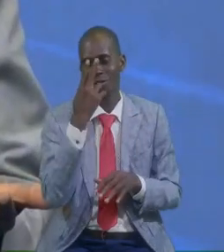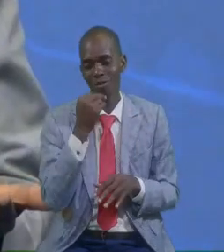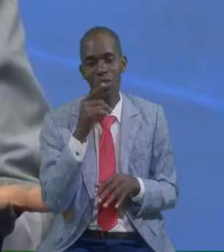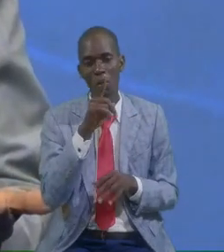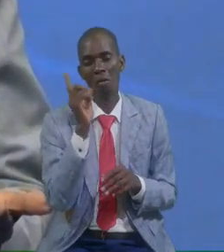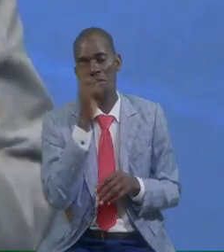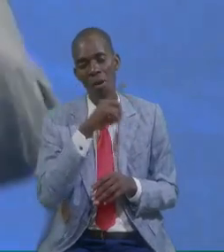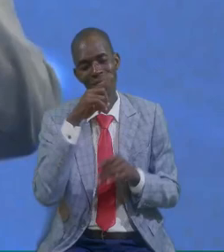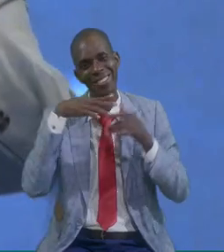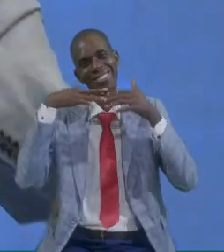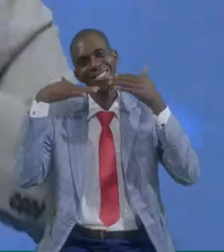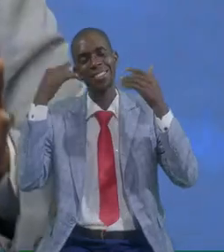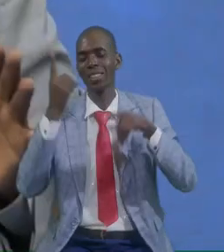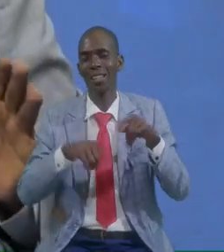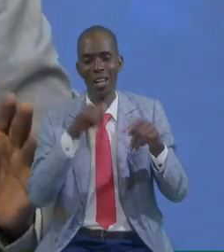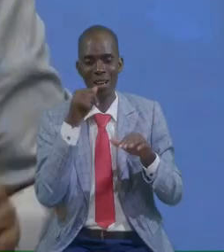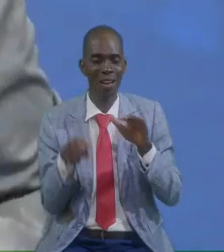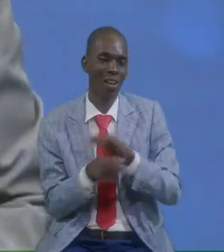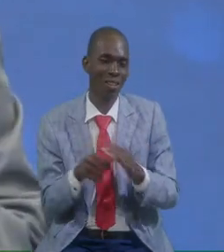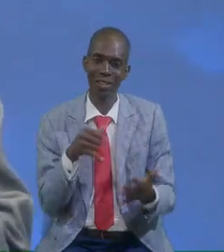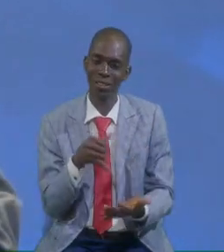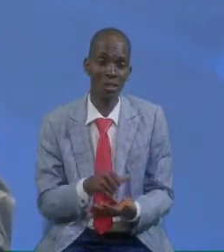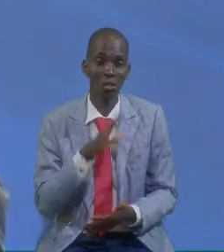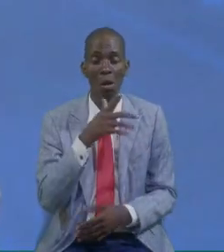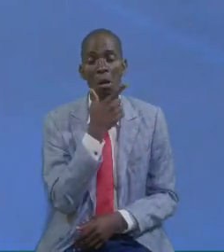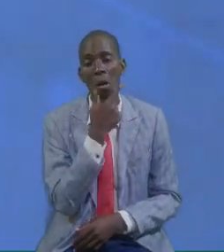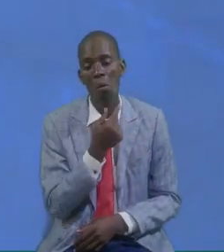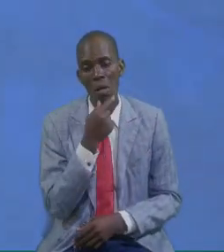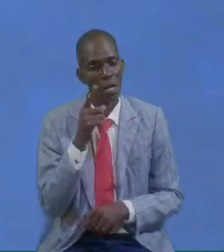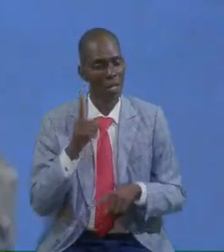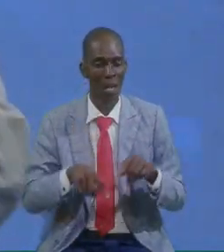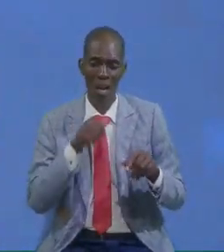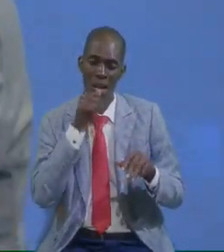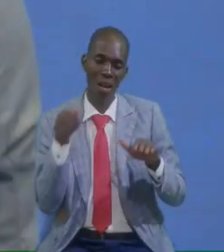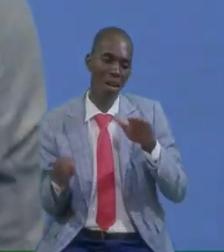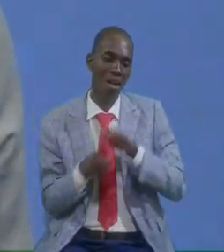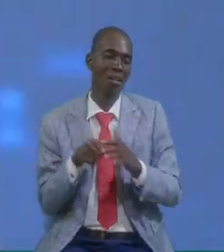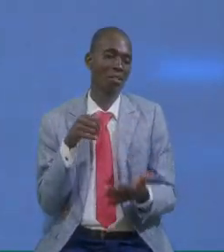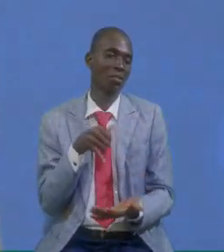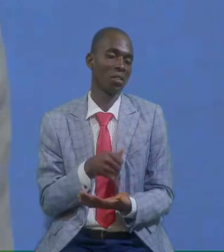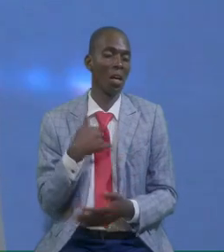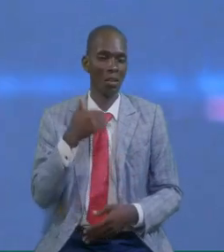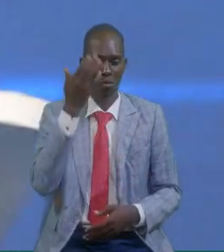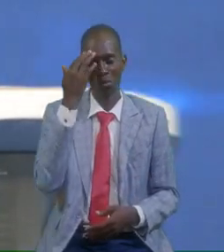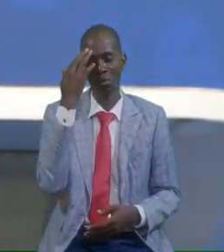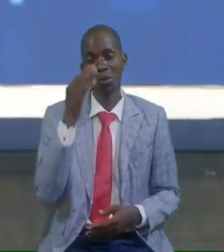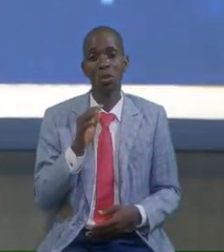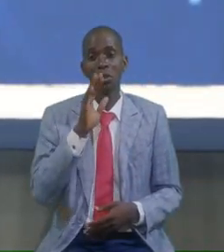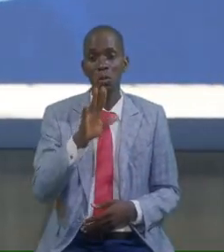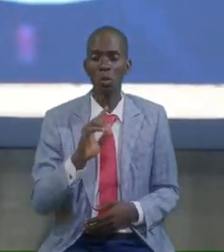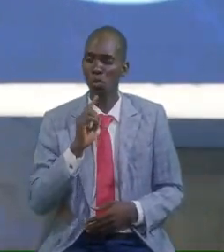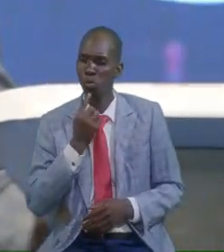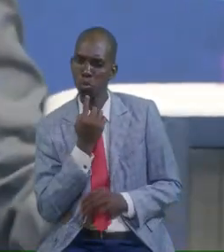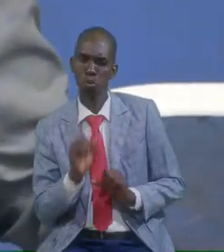cover. Your pretense cannot cover. Your devotion in any